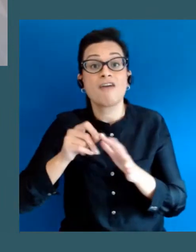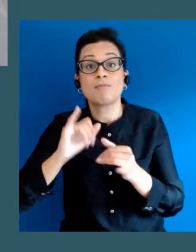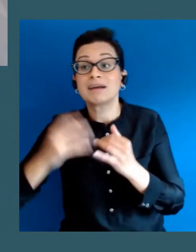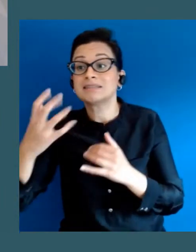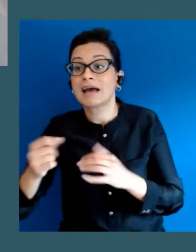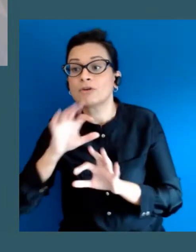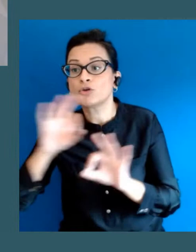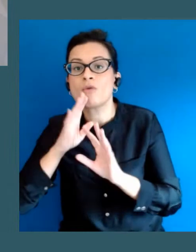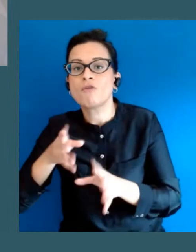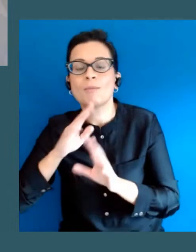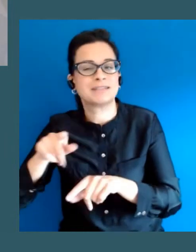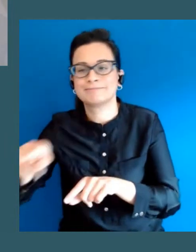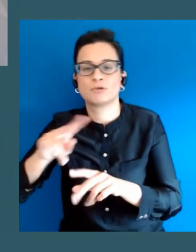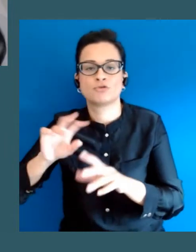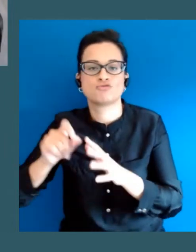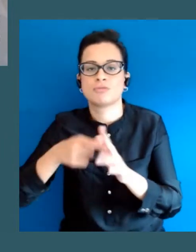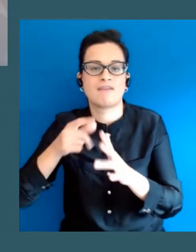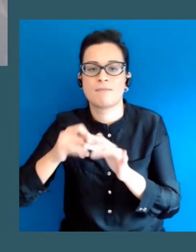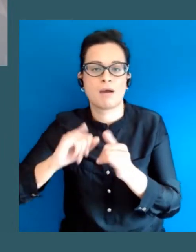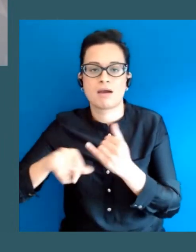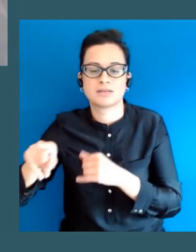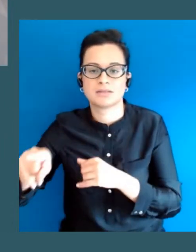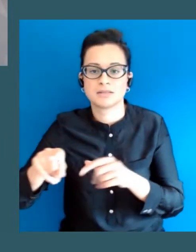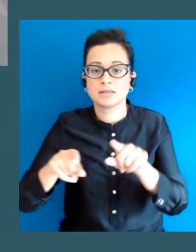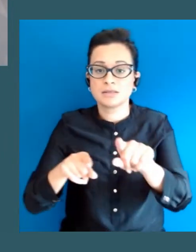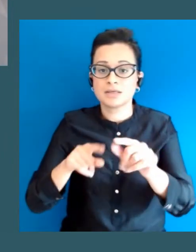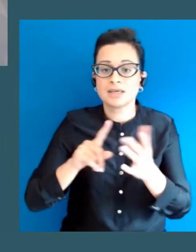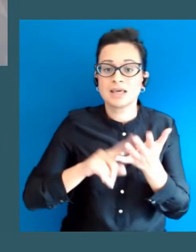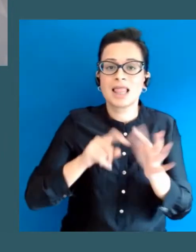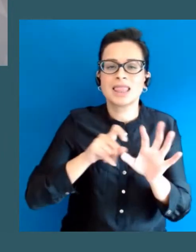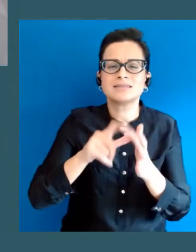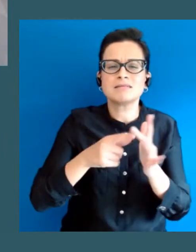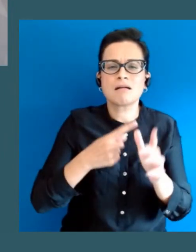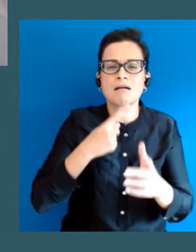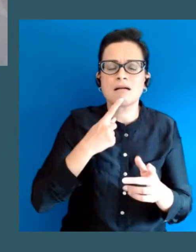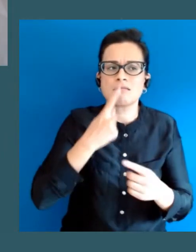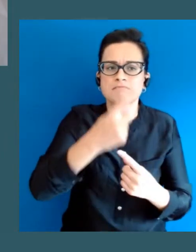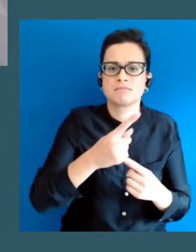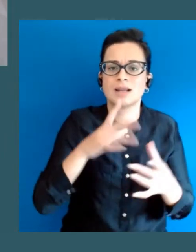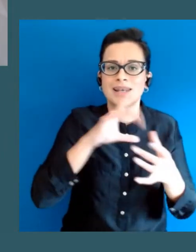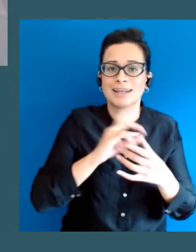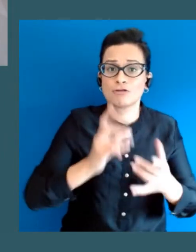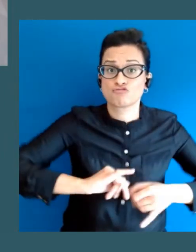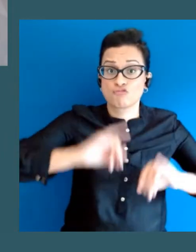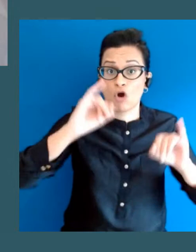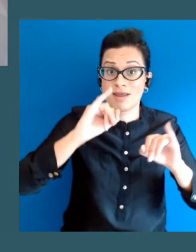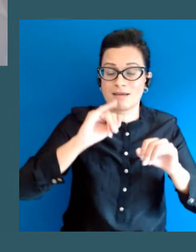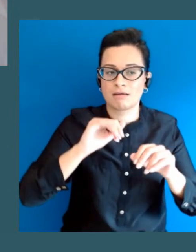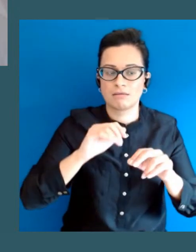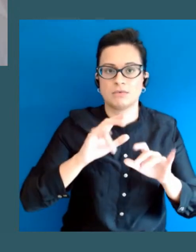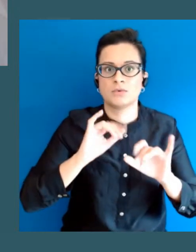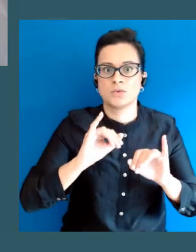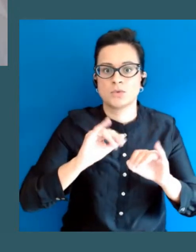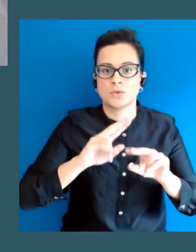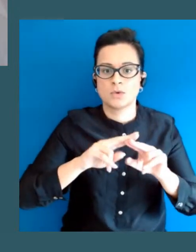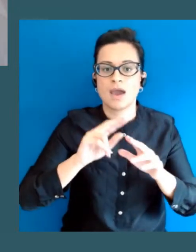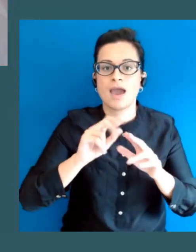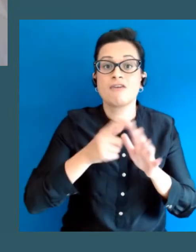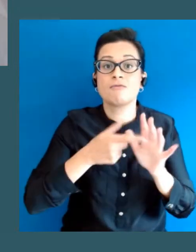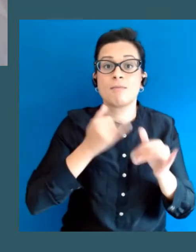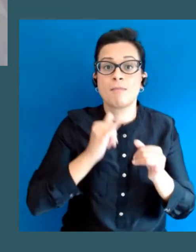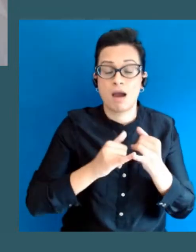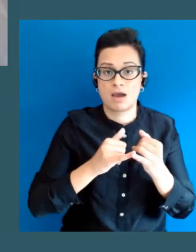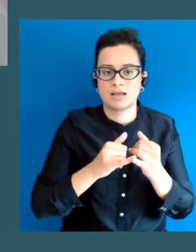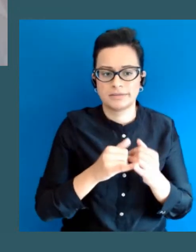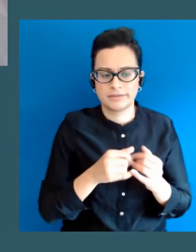I know Lydia mentioned chronic FPIES. I think you'll read up about it. I still think, I mean, ultimately what chronic FPIES tends to suggest is